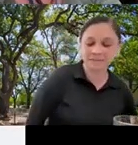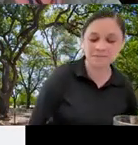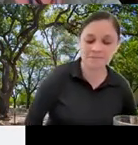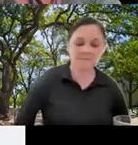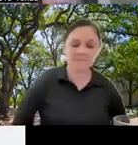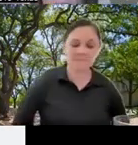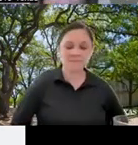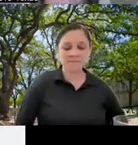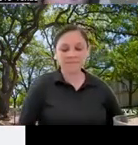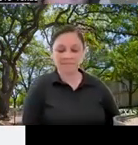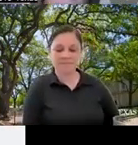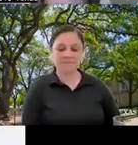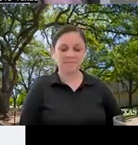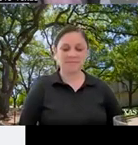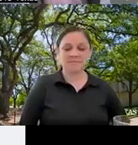something.